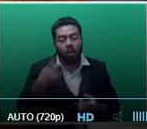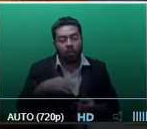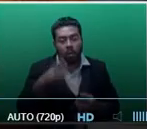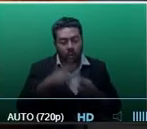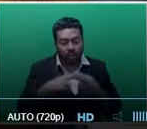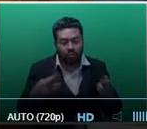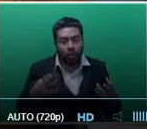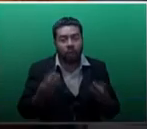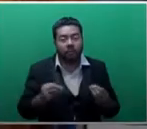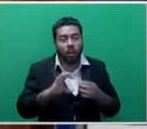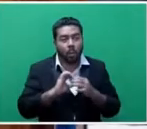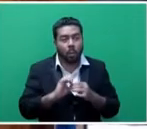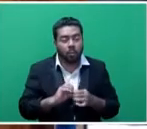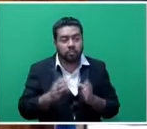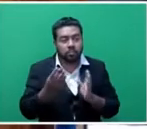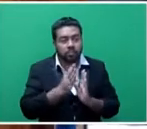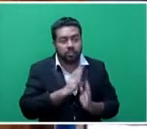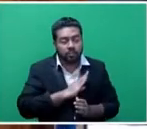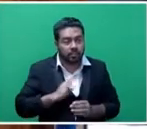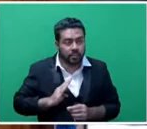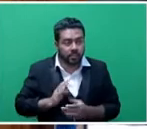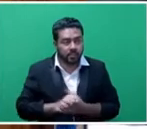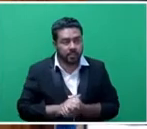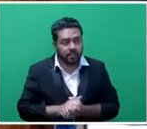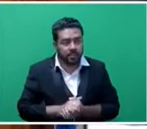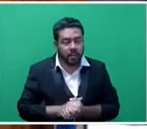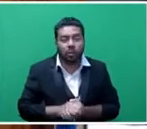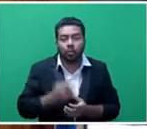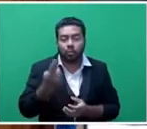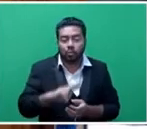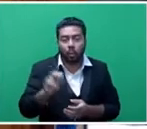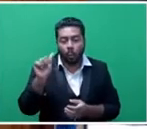their own boards elected other chartered accounting firms to audit their